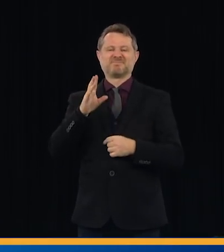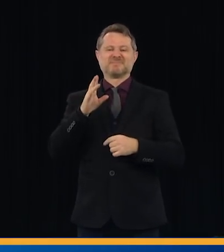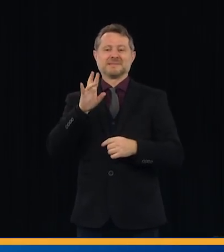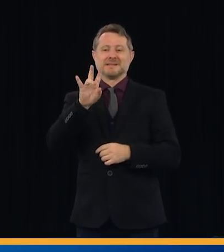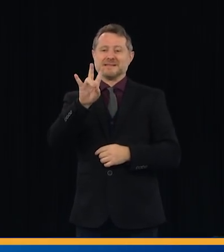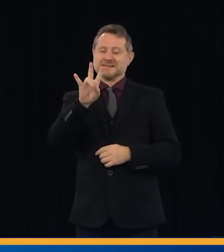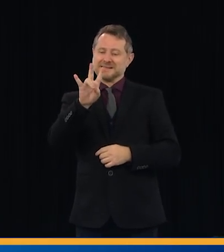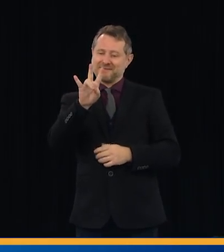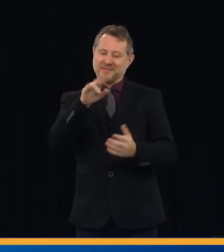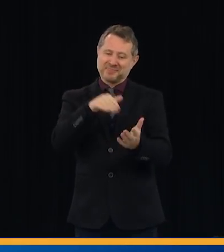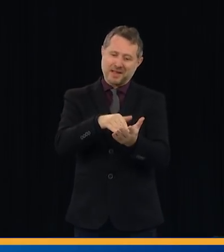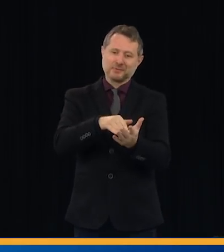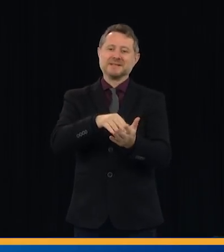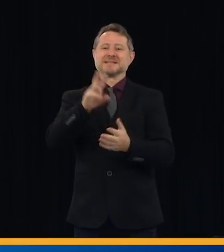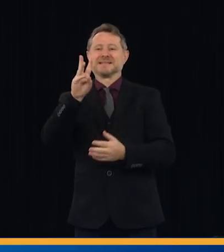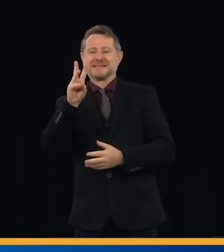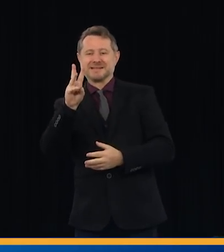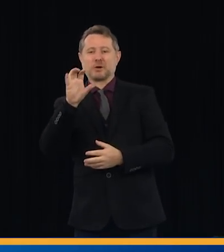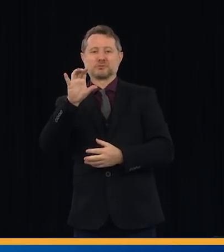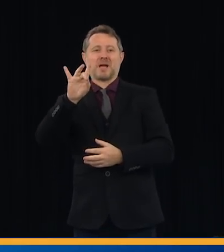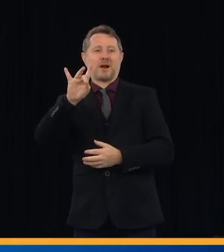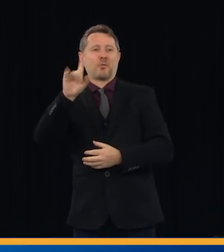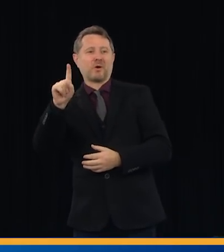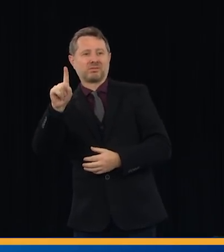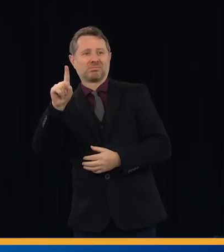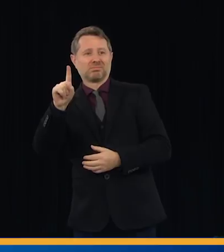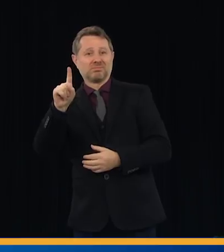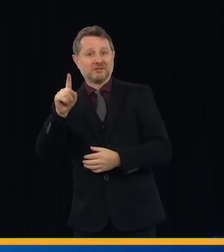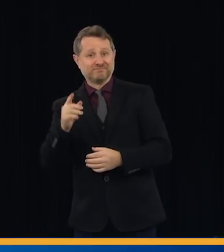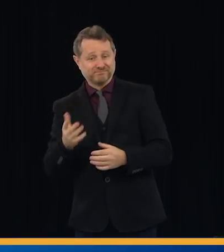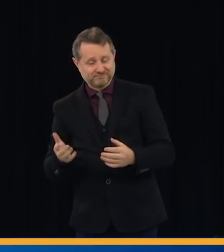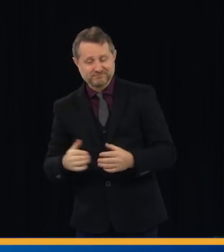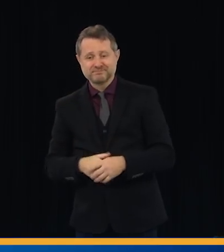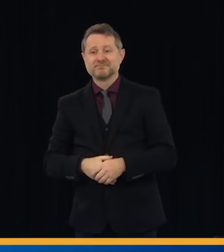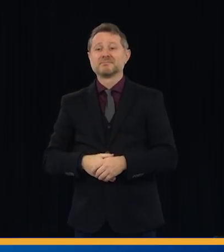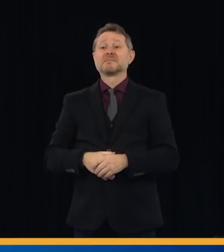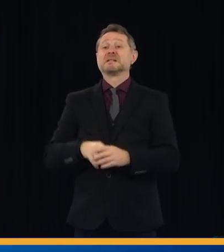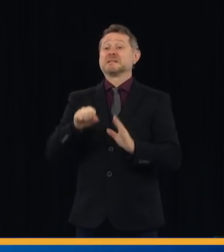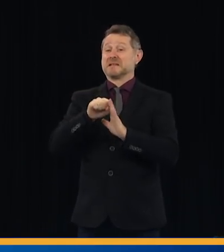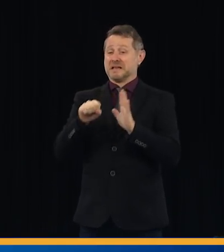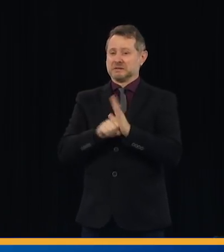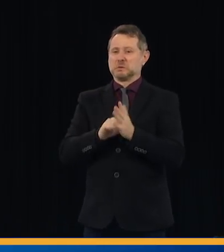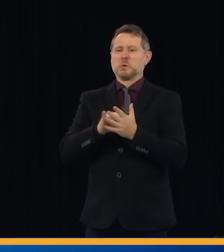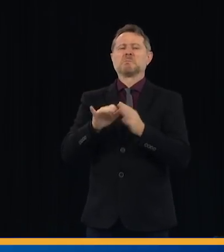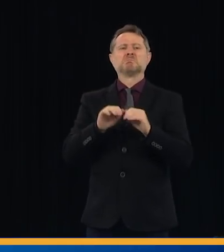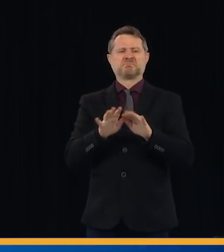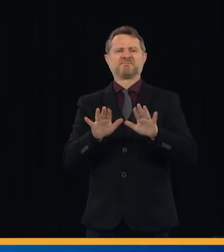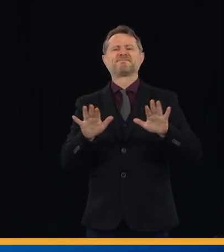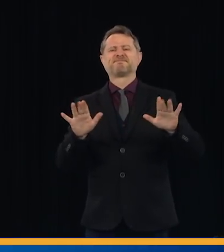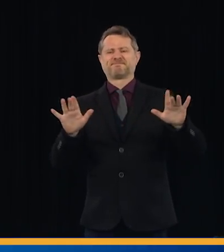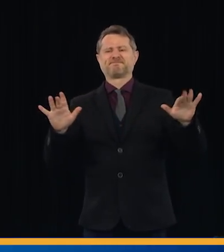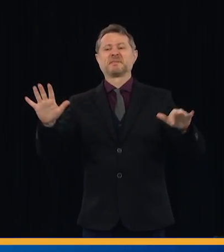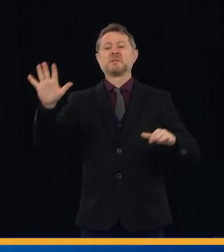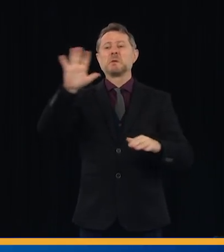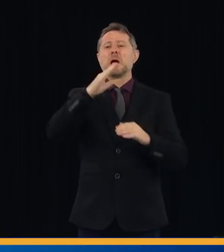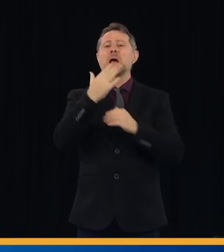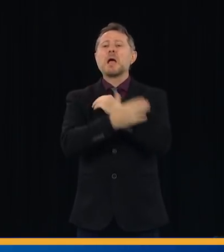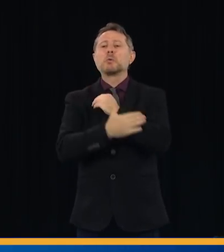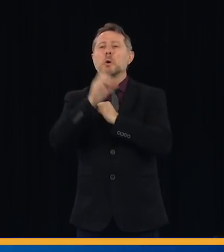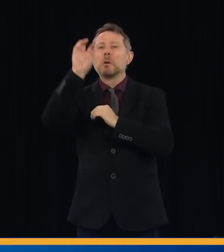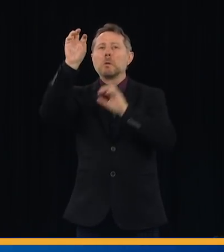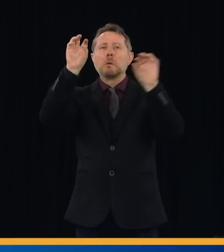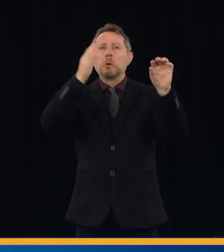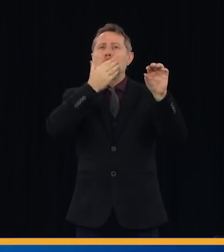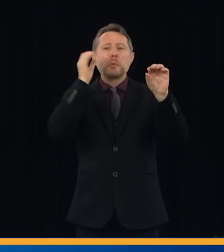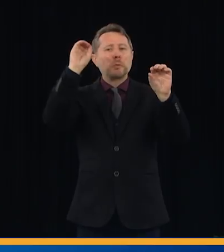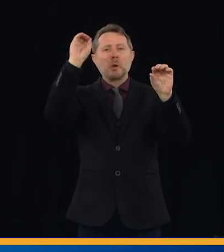You see the state getting more and more covered, just a handful of counties that have not reported any positive